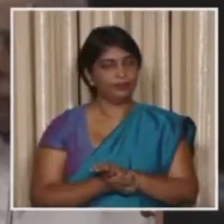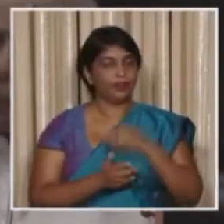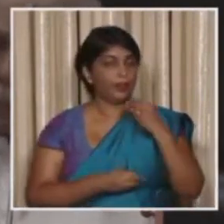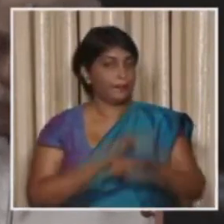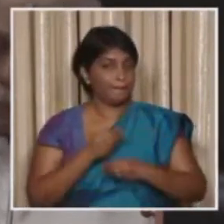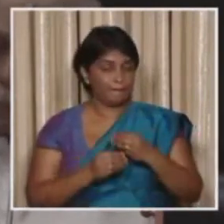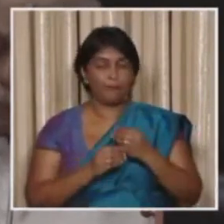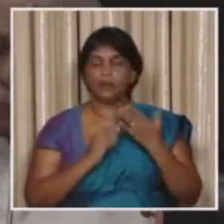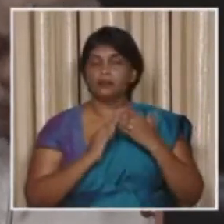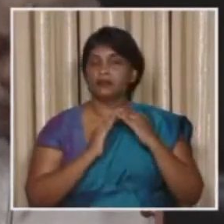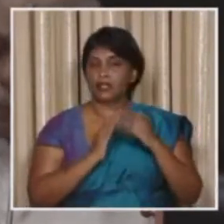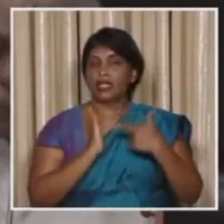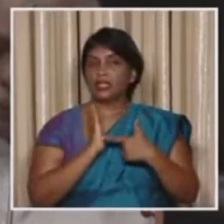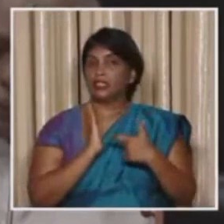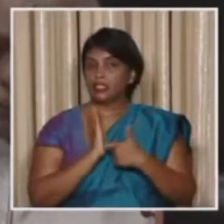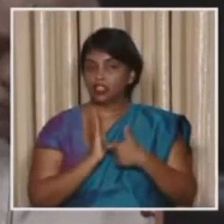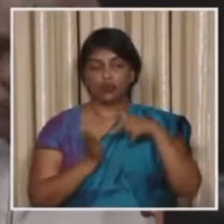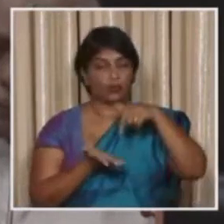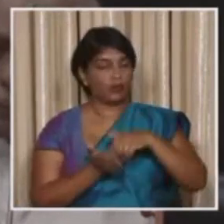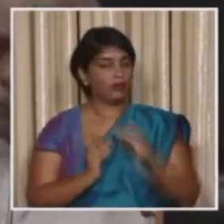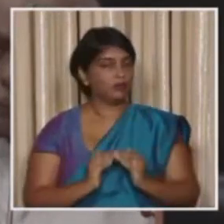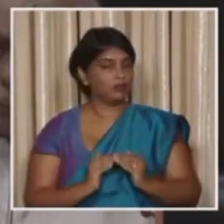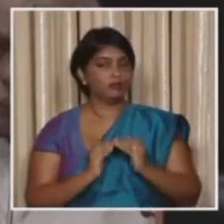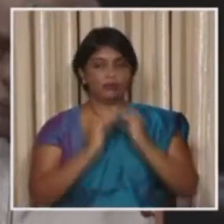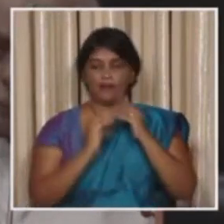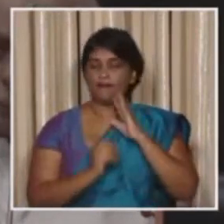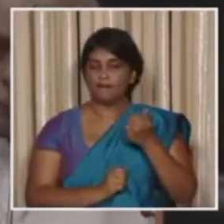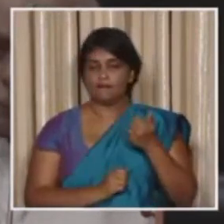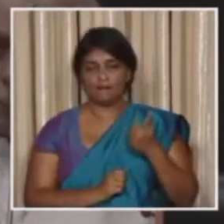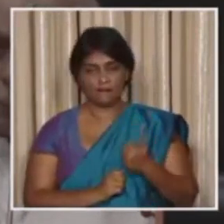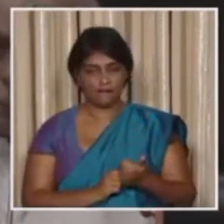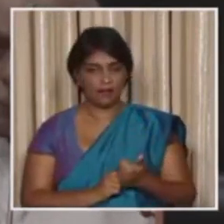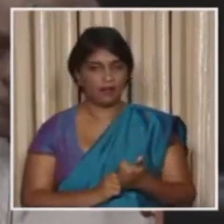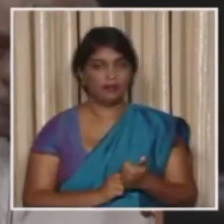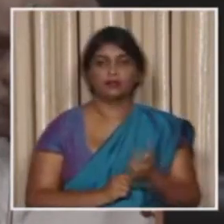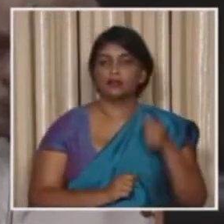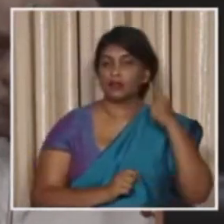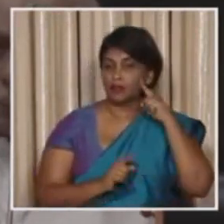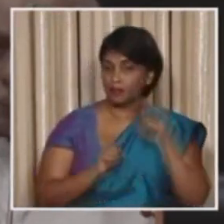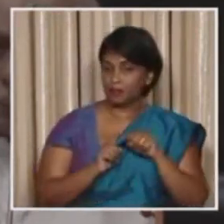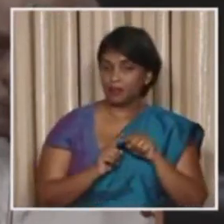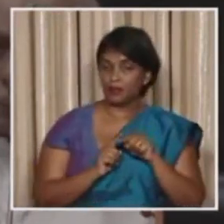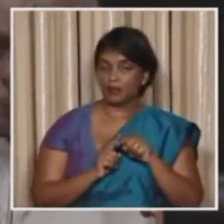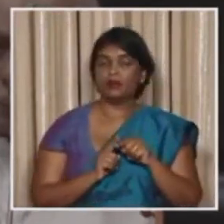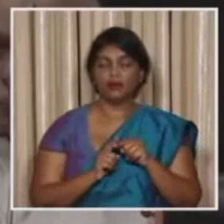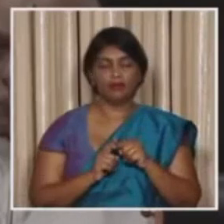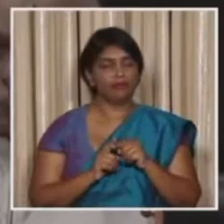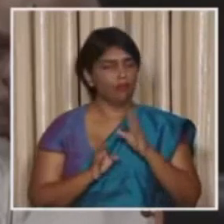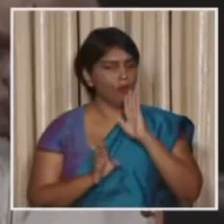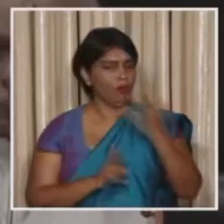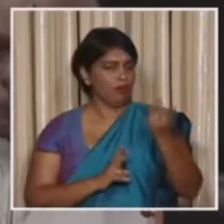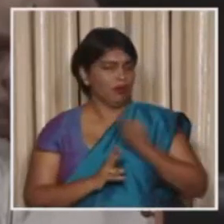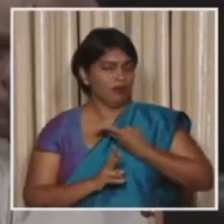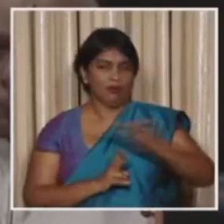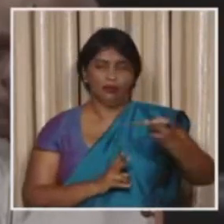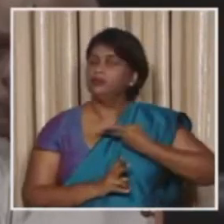and economic activity is a field for developing further mutually beneficial cooperation. The Eastern Province plays an